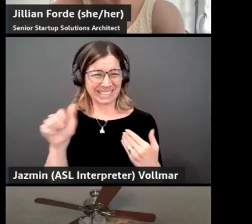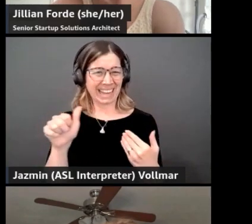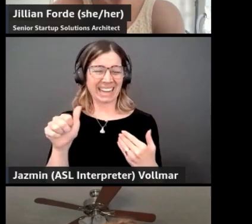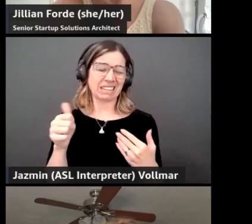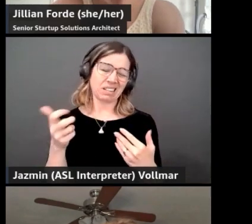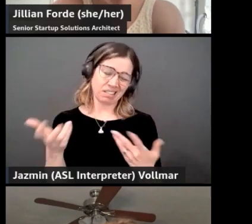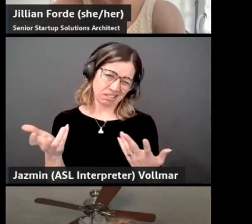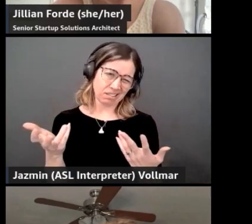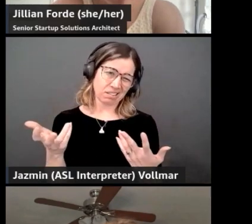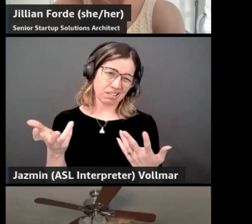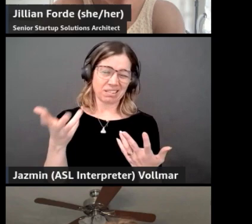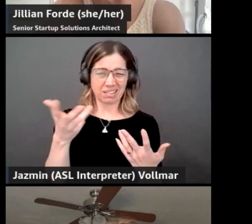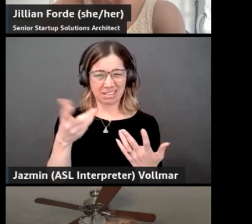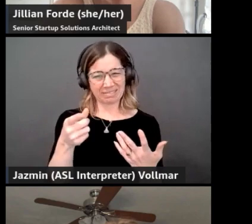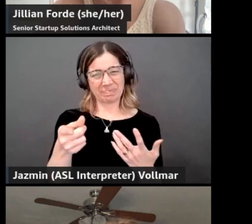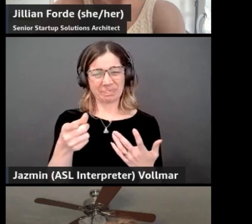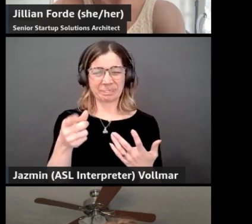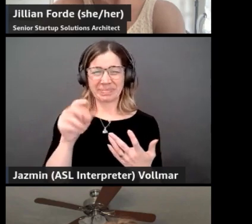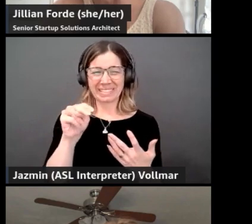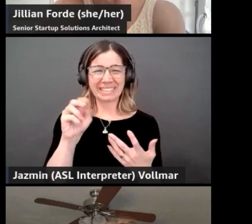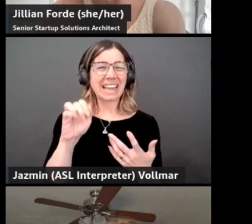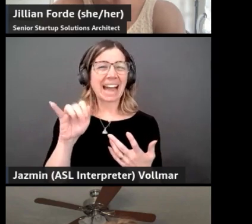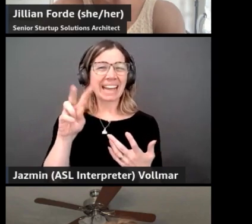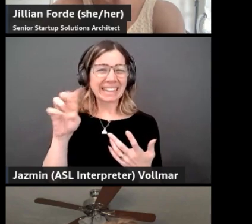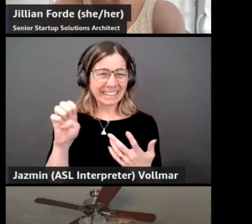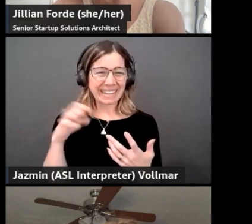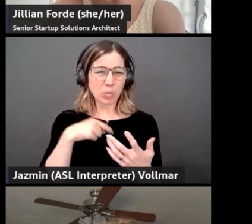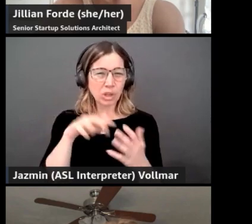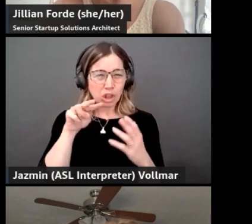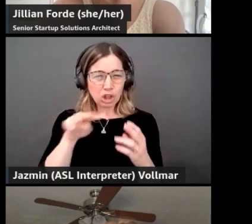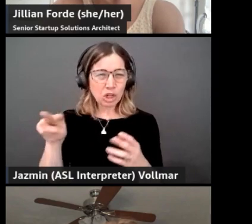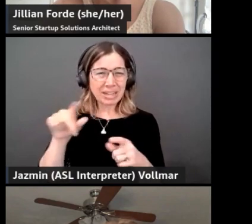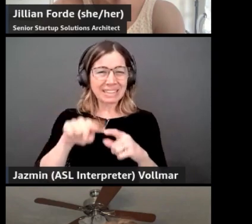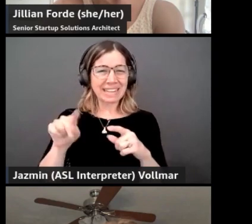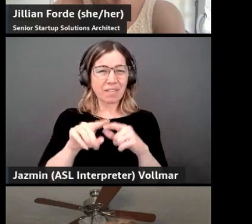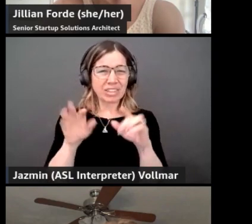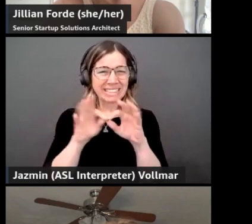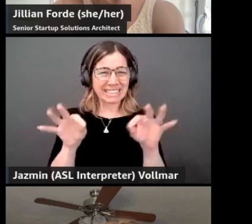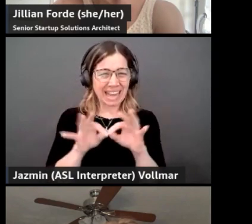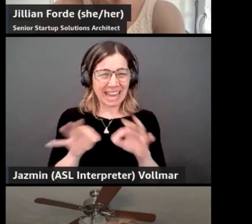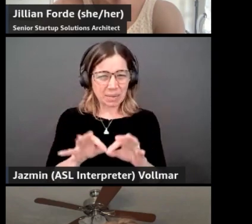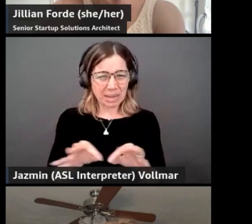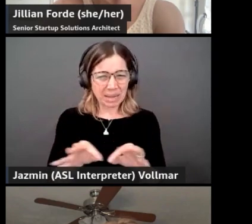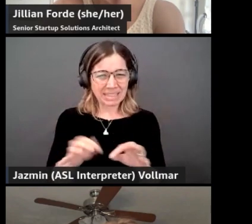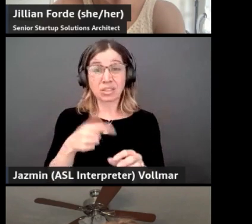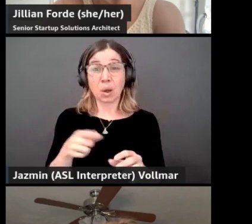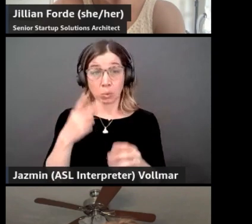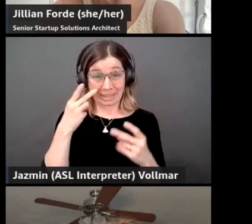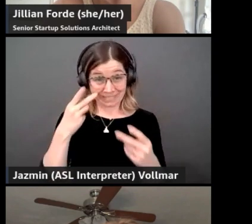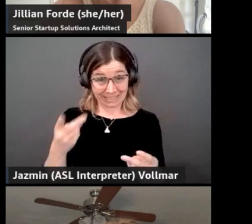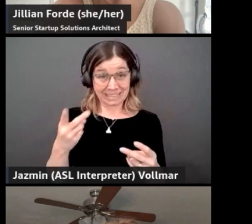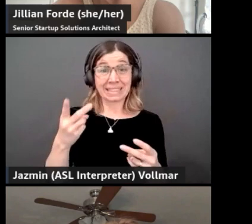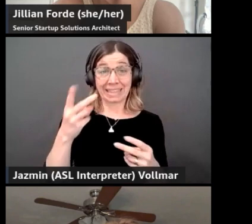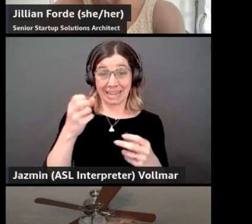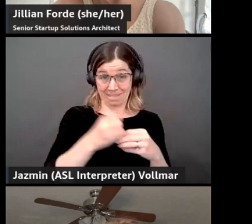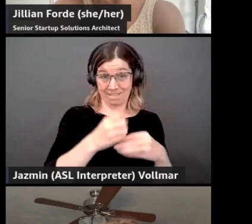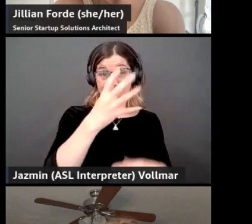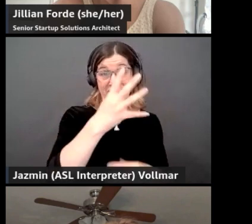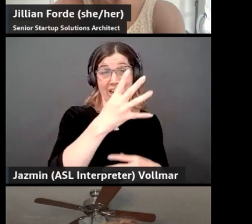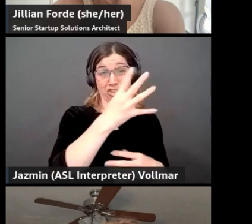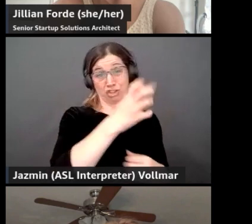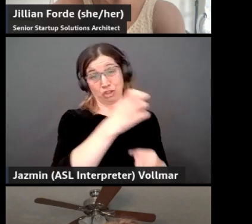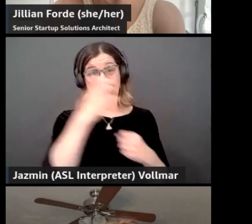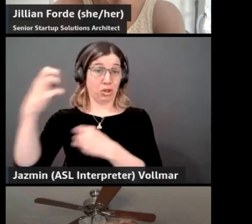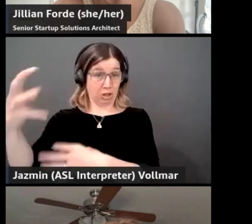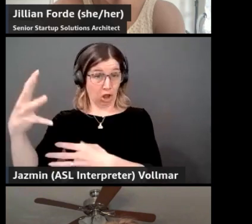Normally, you would do a bulk load of this information. So we see that we see the vector embeddings have been loaded. It's going to now create an